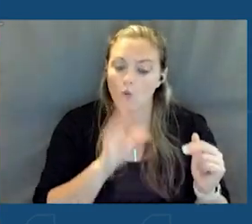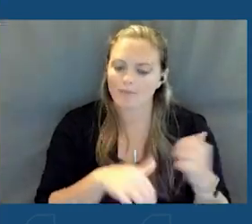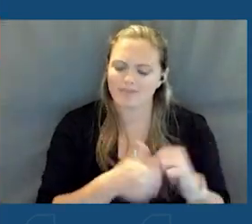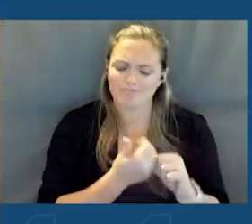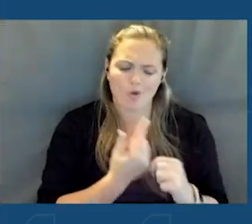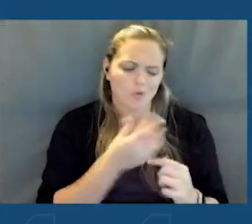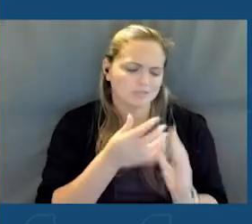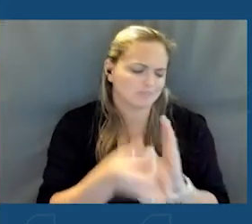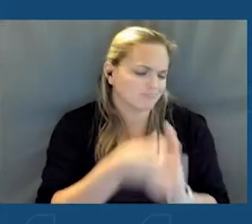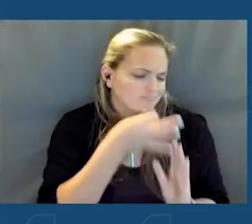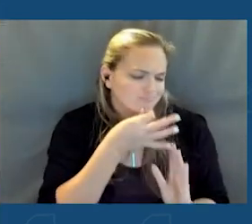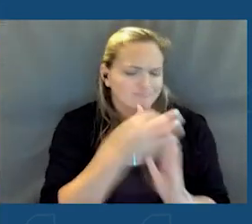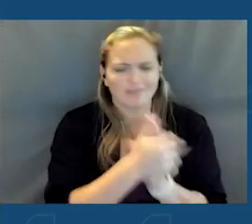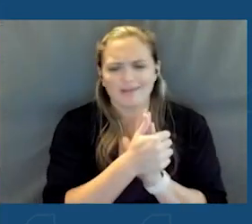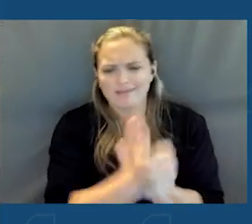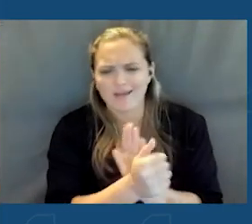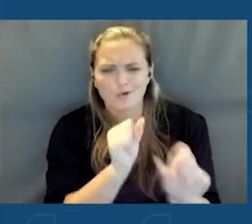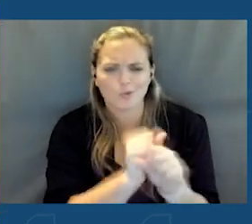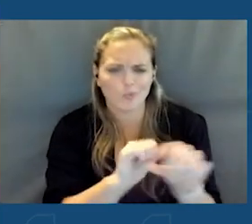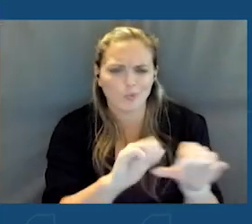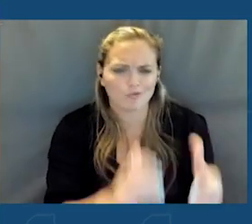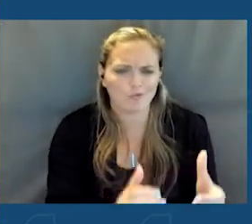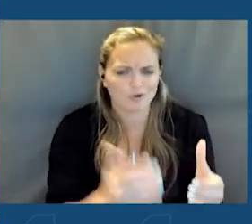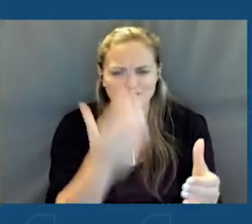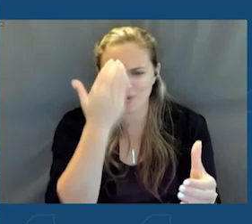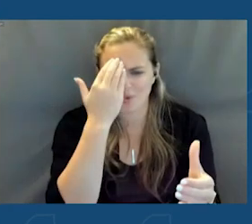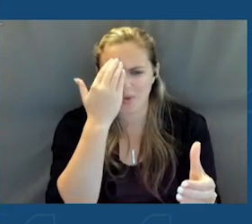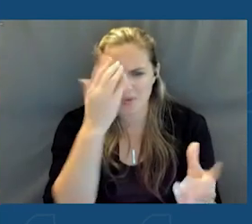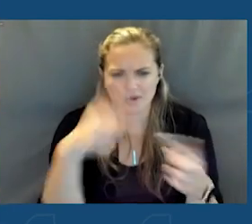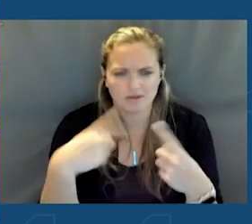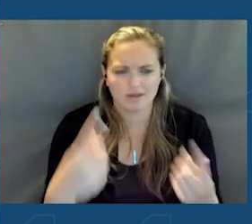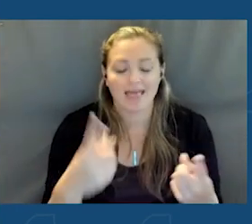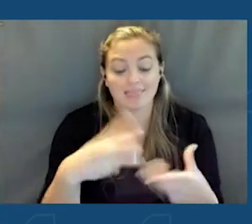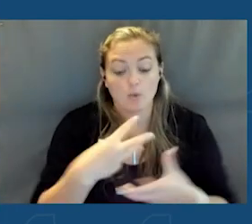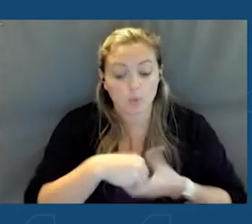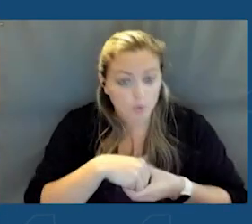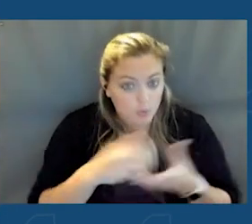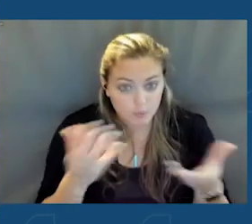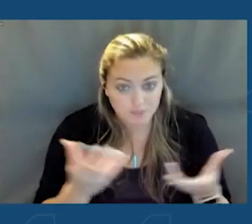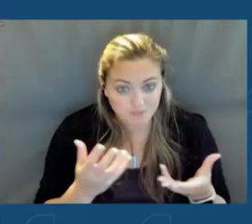workforce known to man and womankind. And that includes